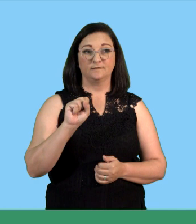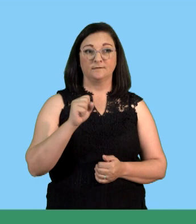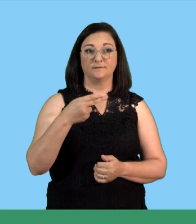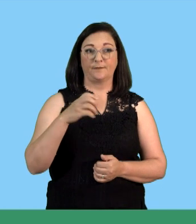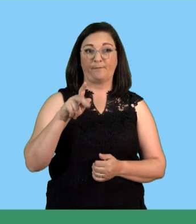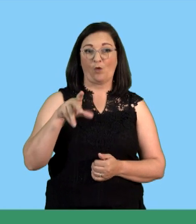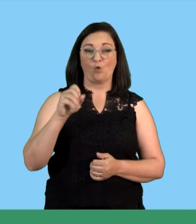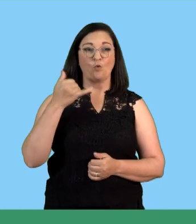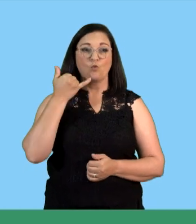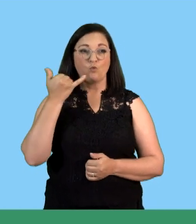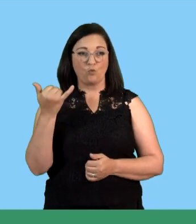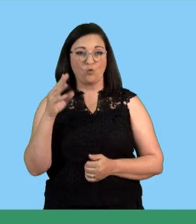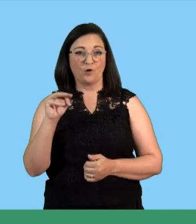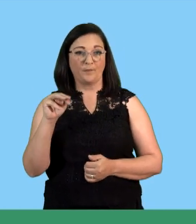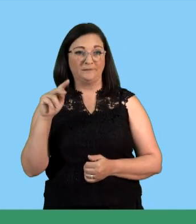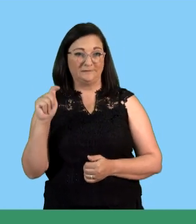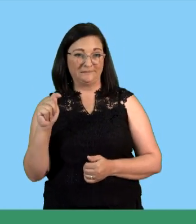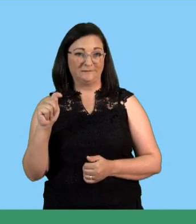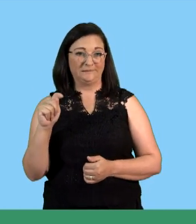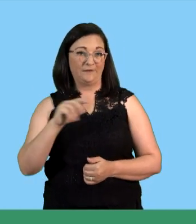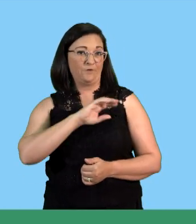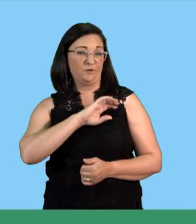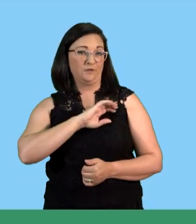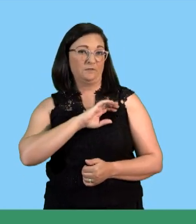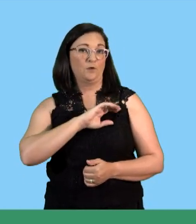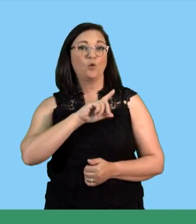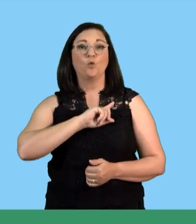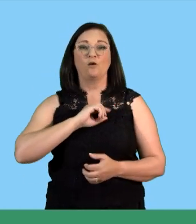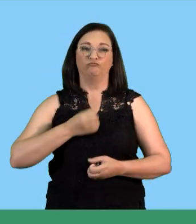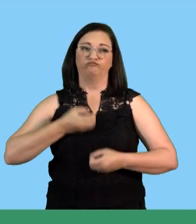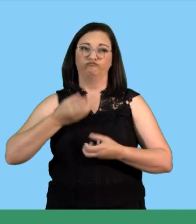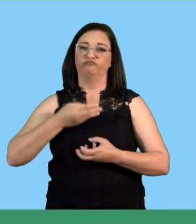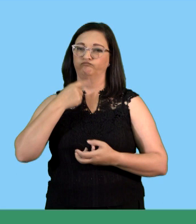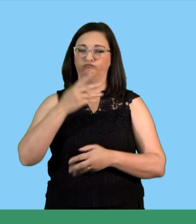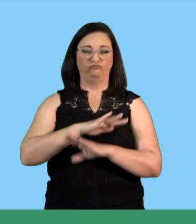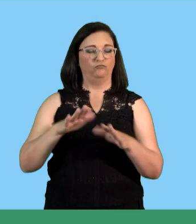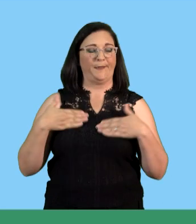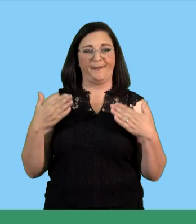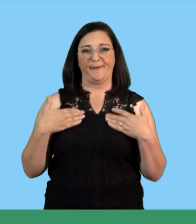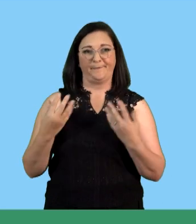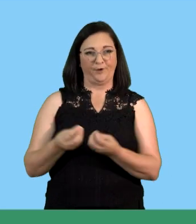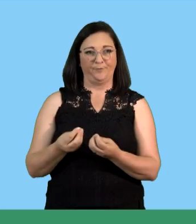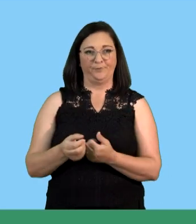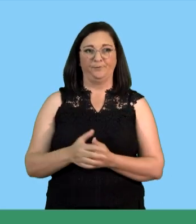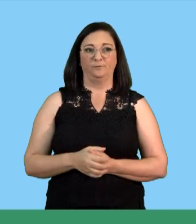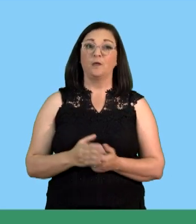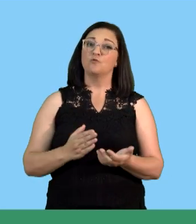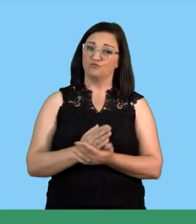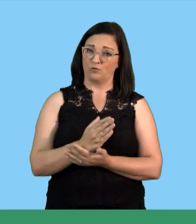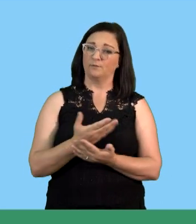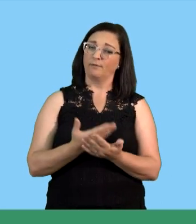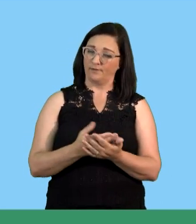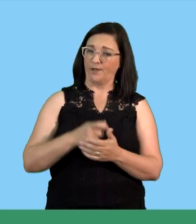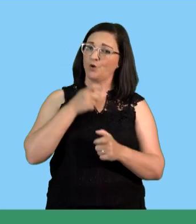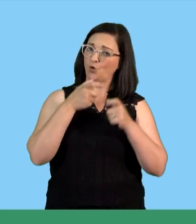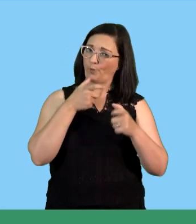CPA called MMT traders or customer care to voice out his dissatisfaction. So CPA has got the right